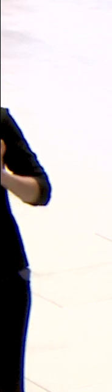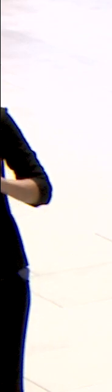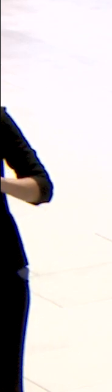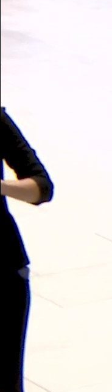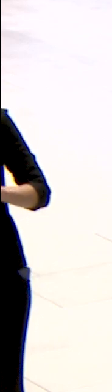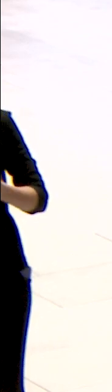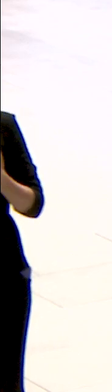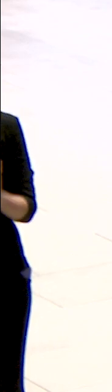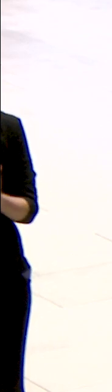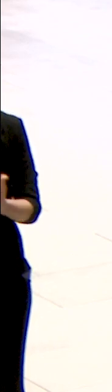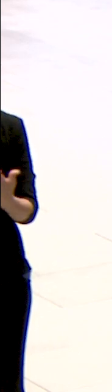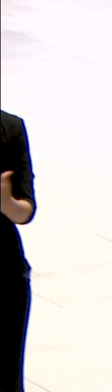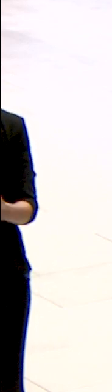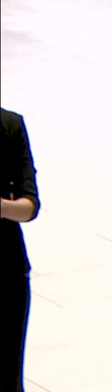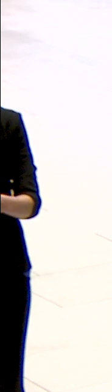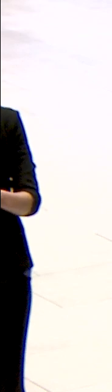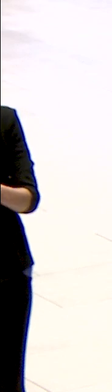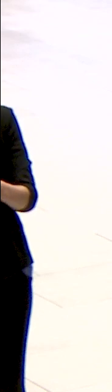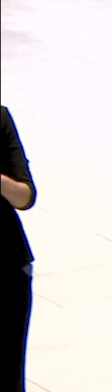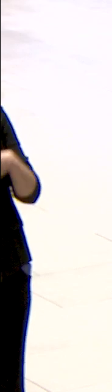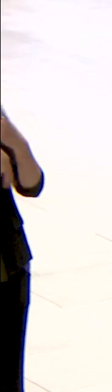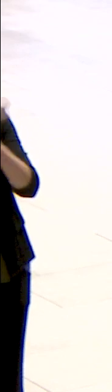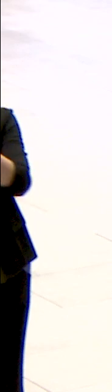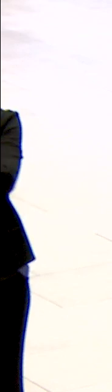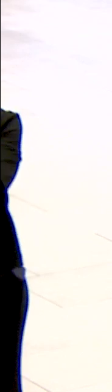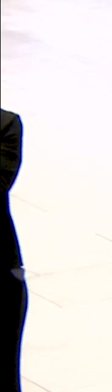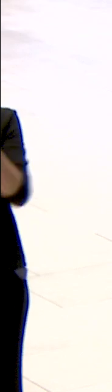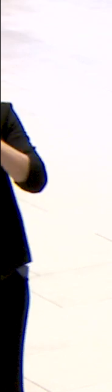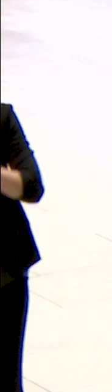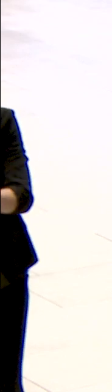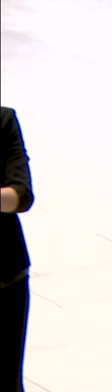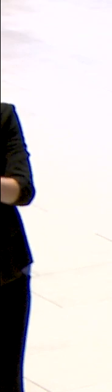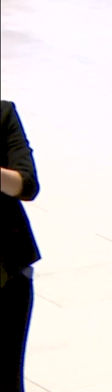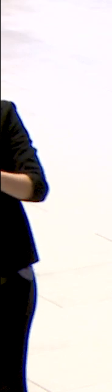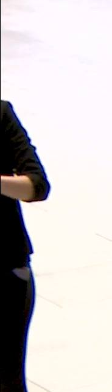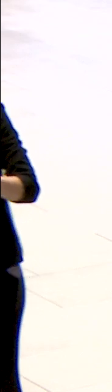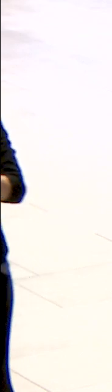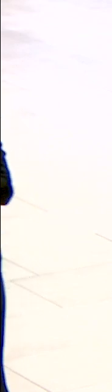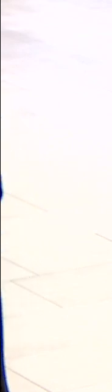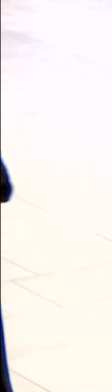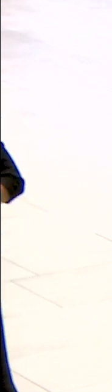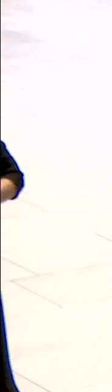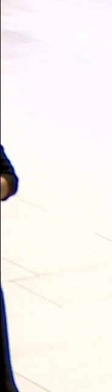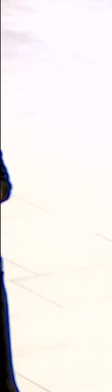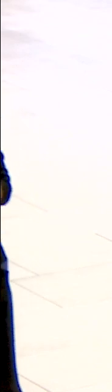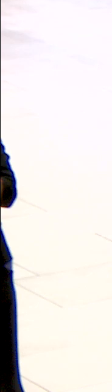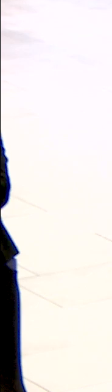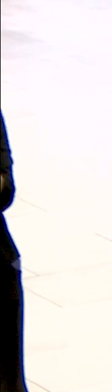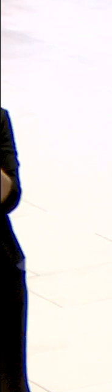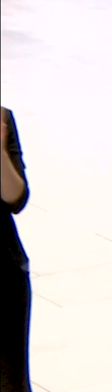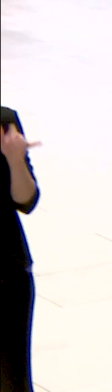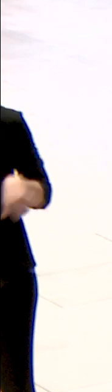fortunate to have always sort of been able to merge those worlds. Being in LA, working on entertainment accounts is very, very common on the